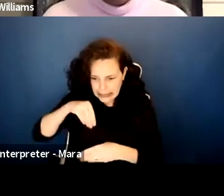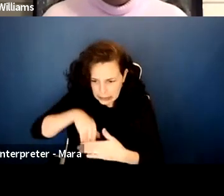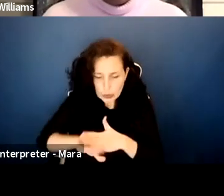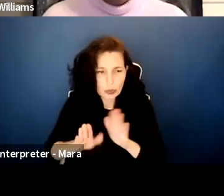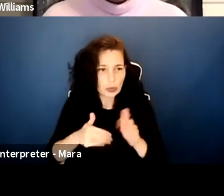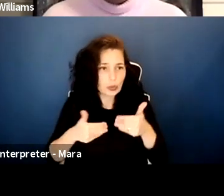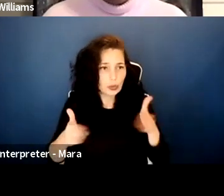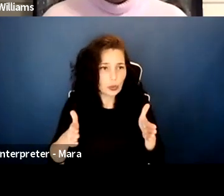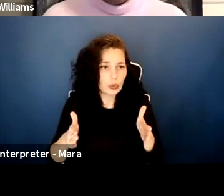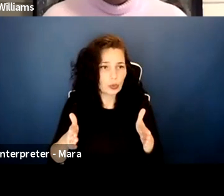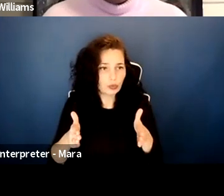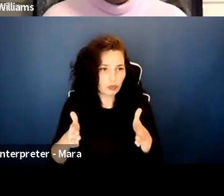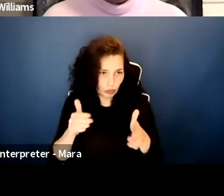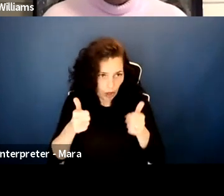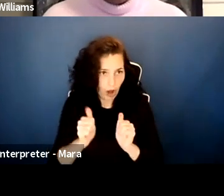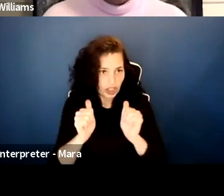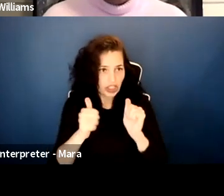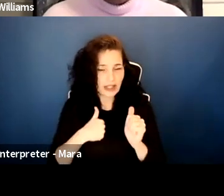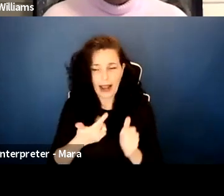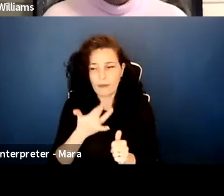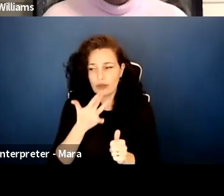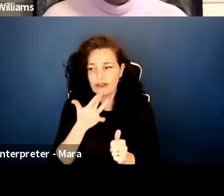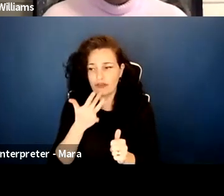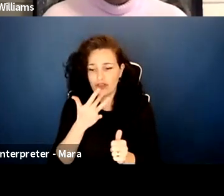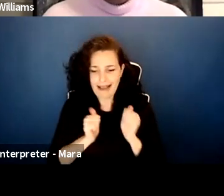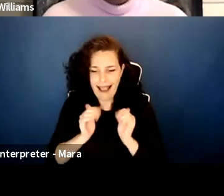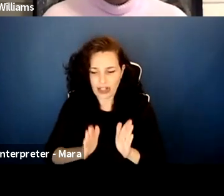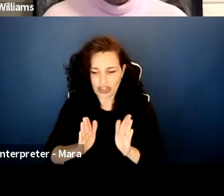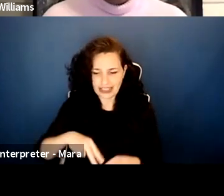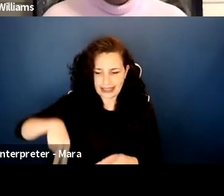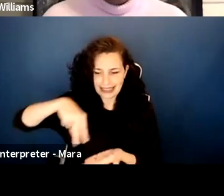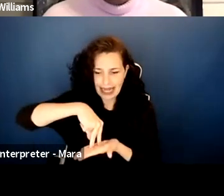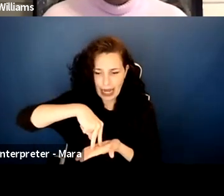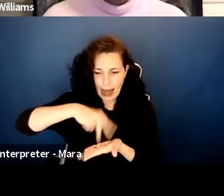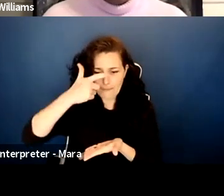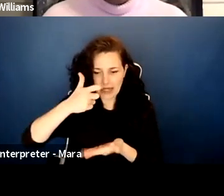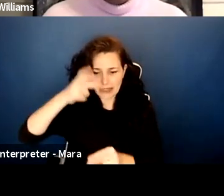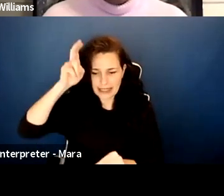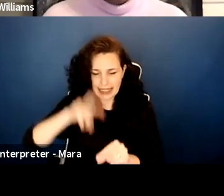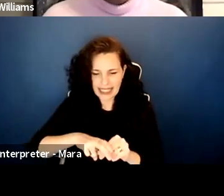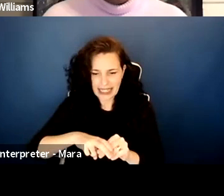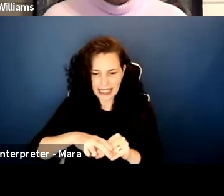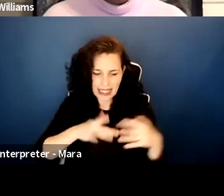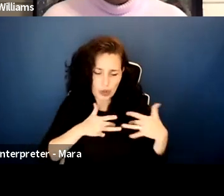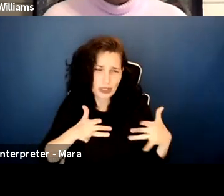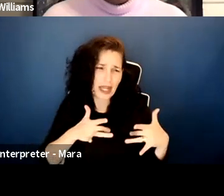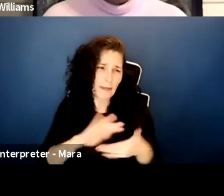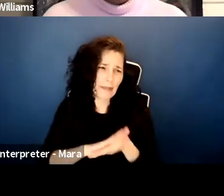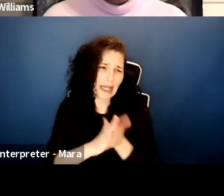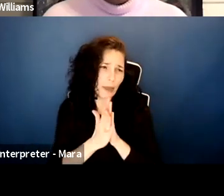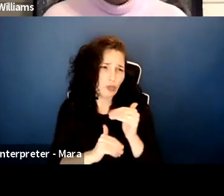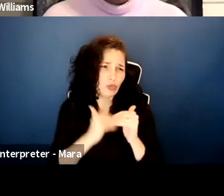an energy. Because when they sit, sometimes it just sits all your energy back and you're just too comfortable and not